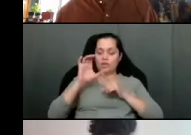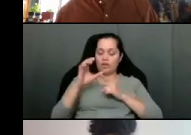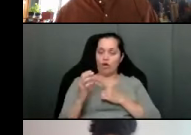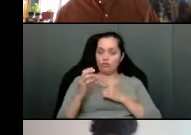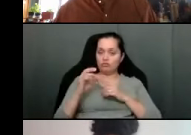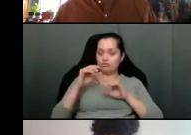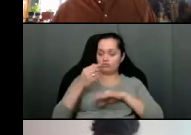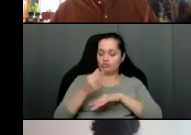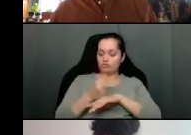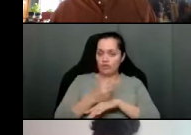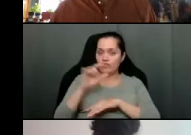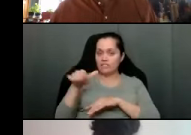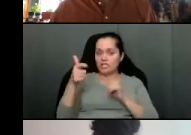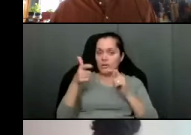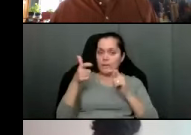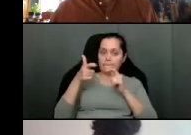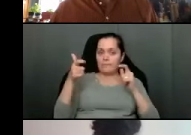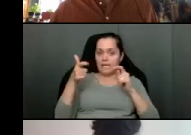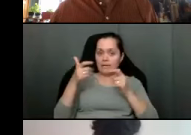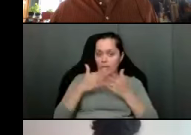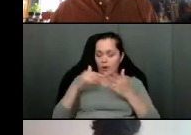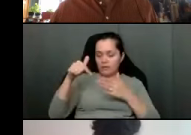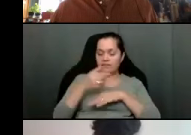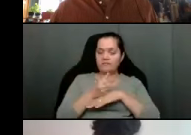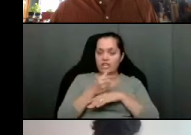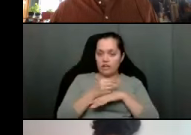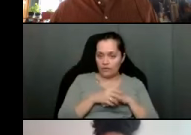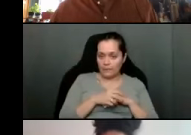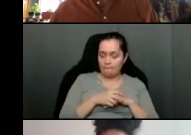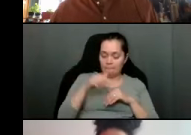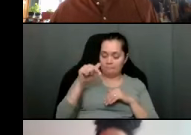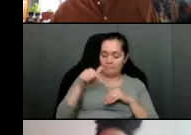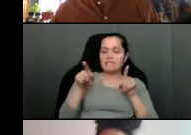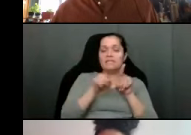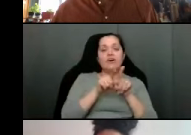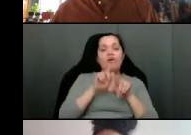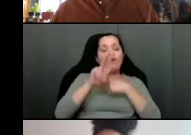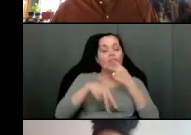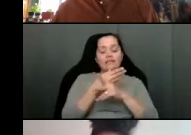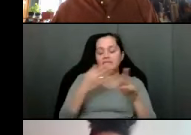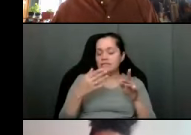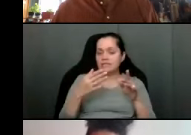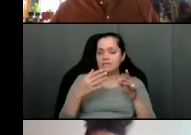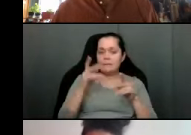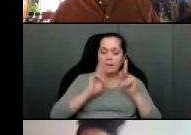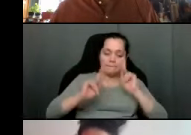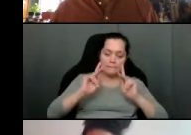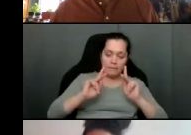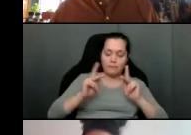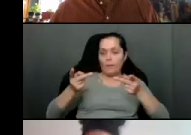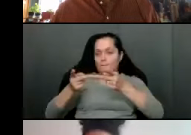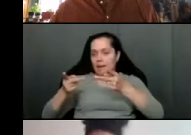geography is another big chunk of geography. This is all sorts of things about people and